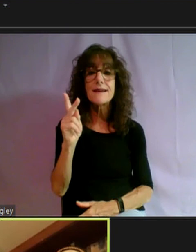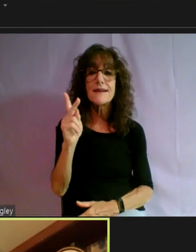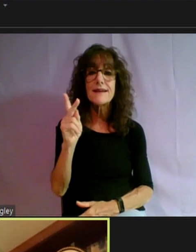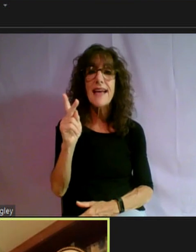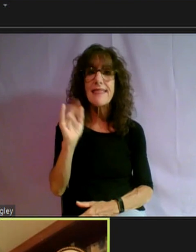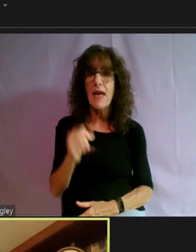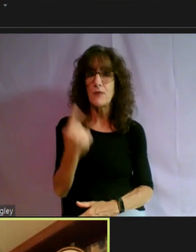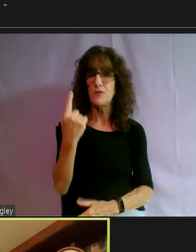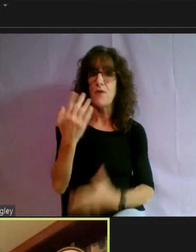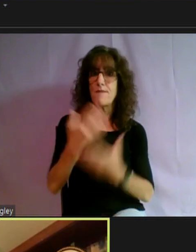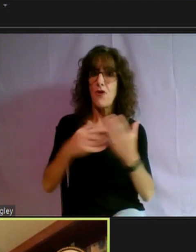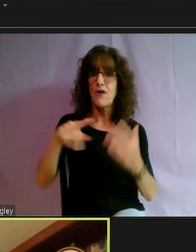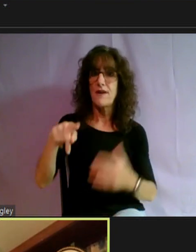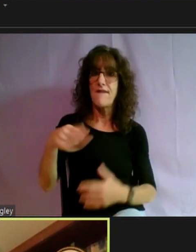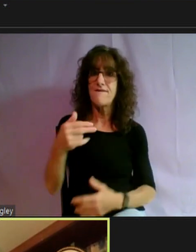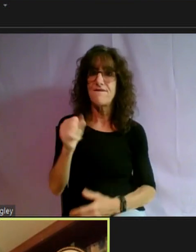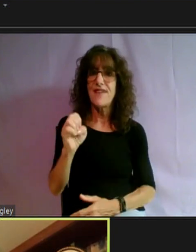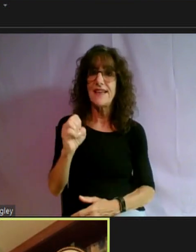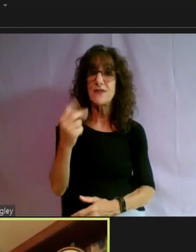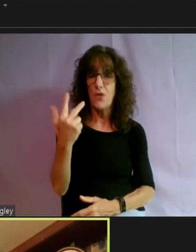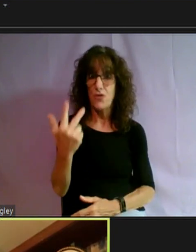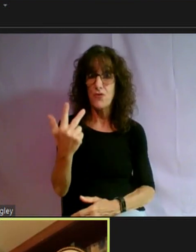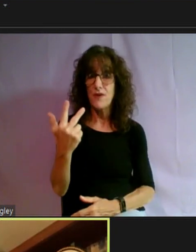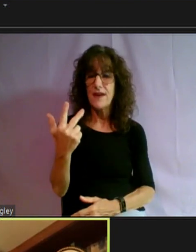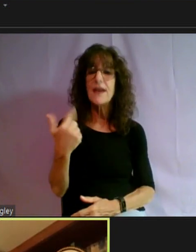one part of phase 3 that we did